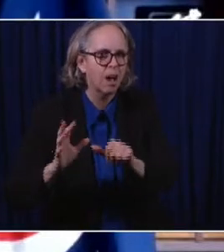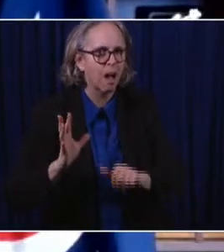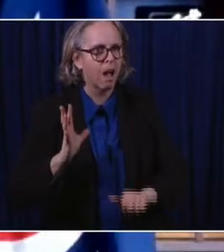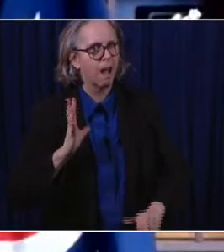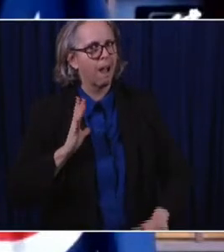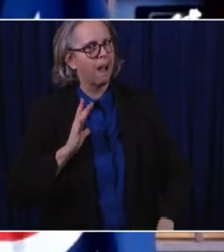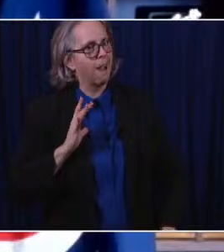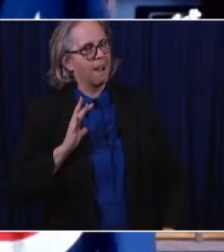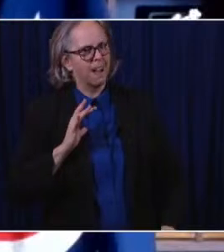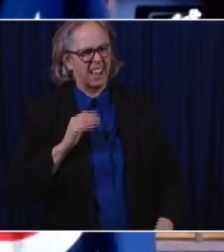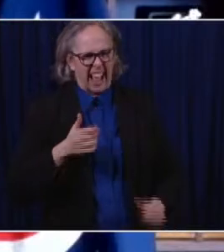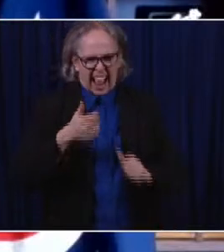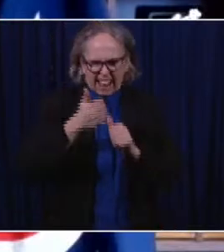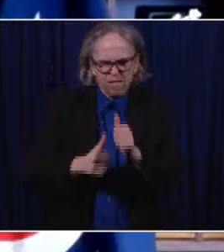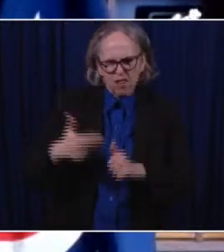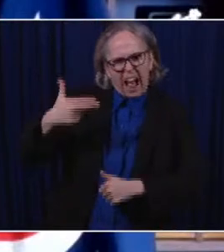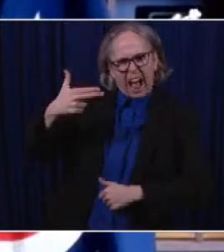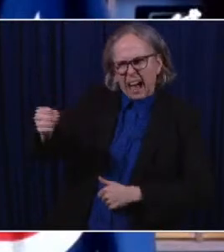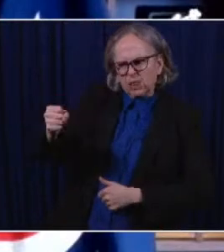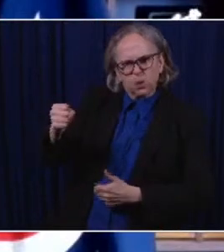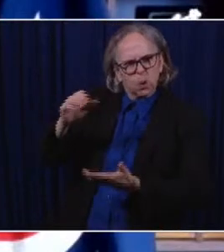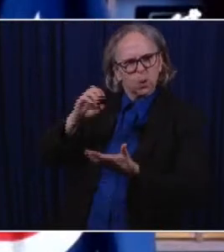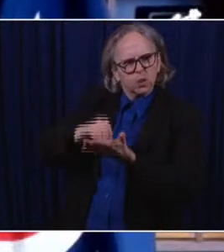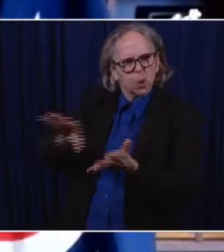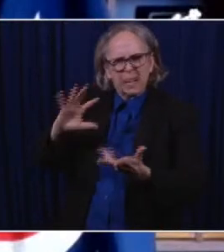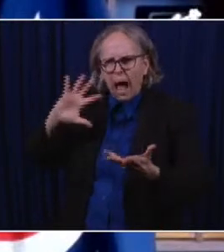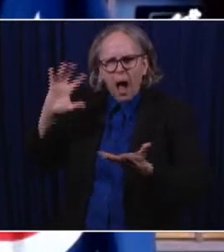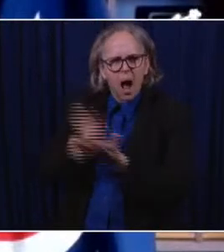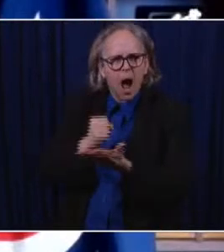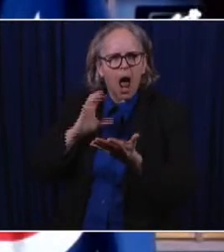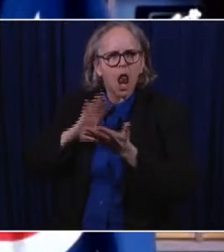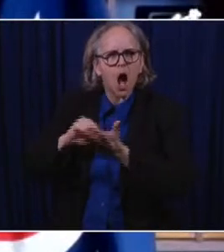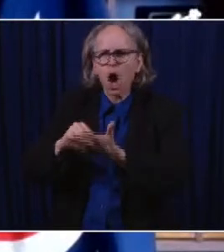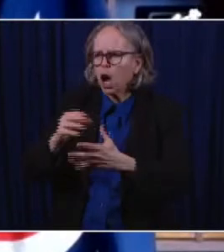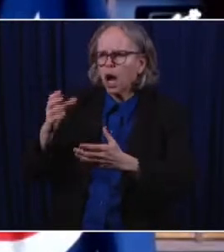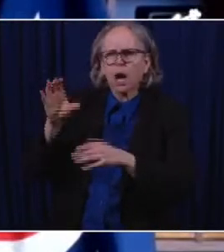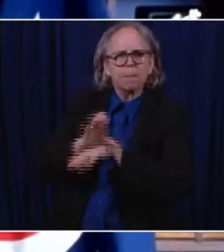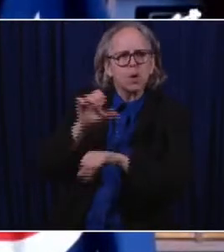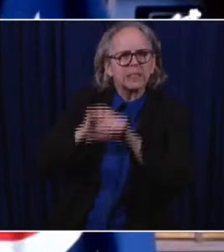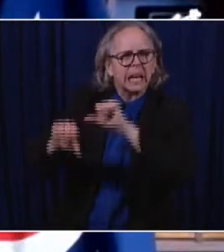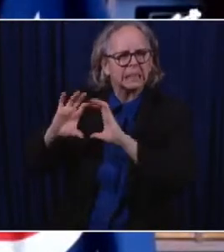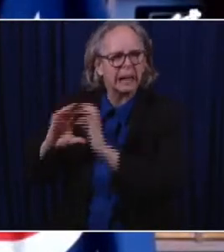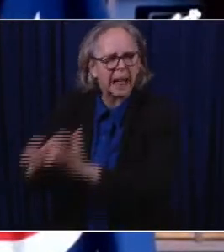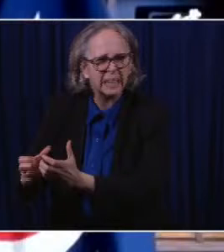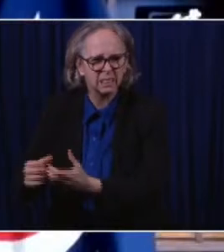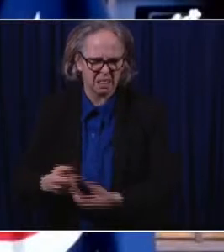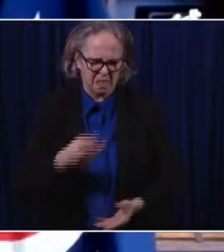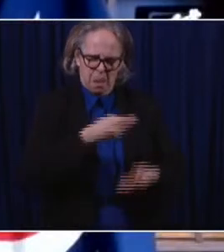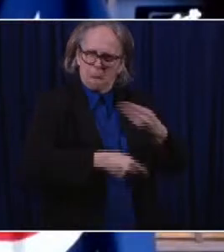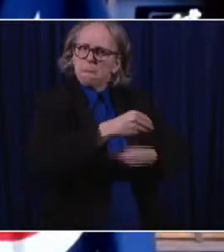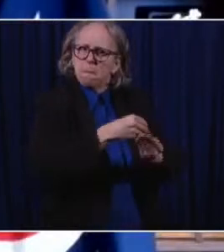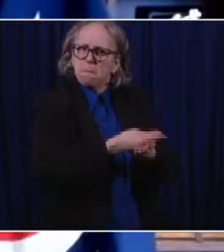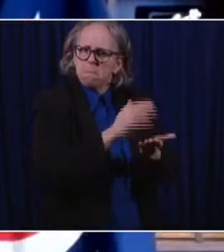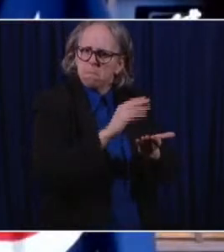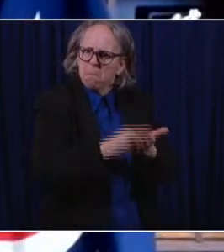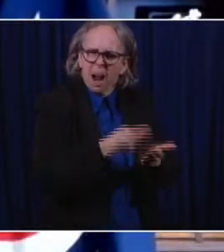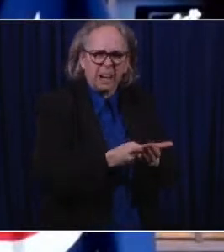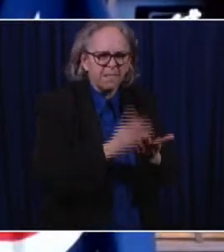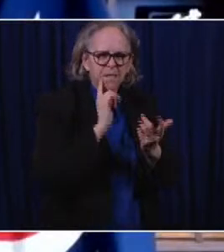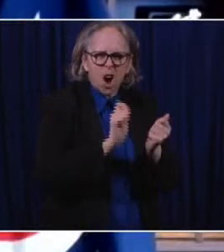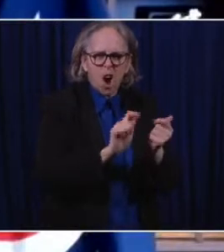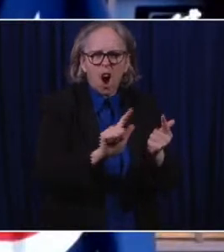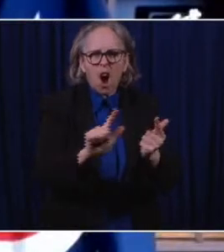computer science classes. And in this budget, it gives them a right to that computer science class through